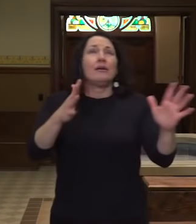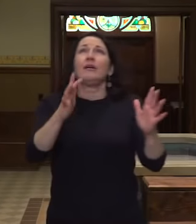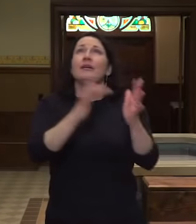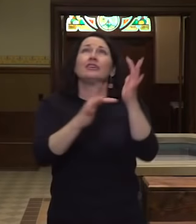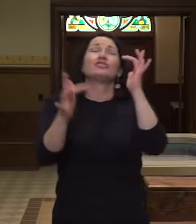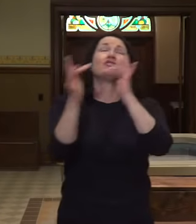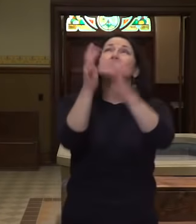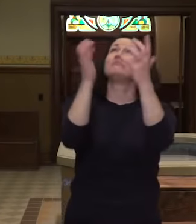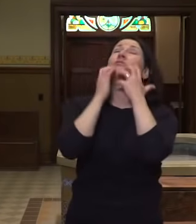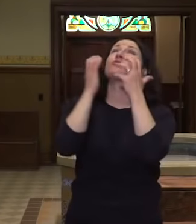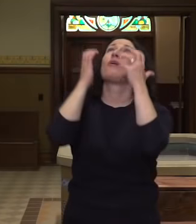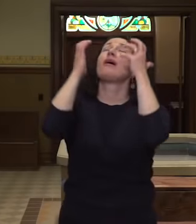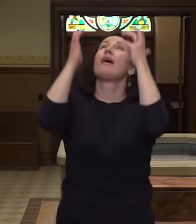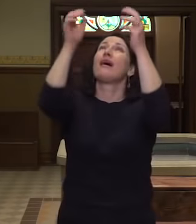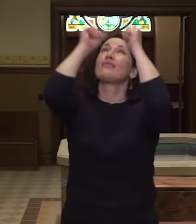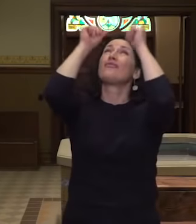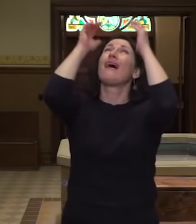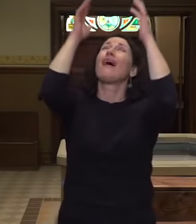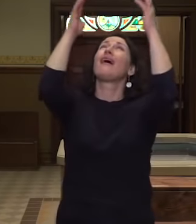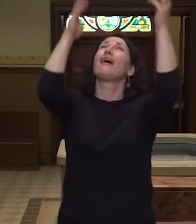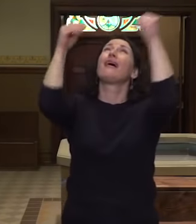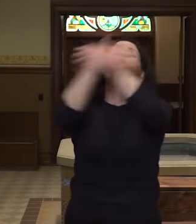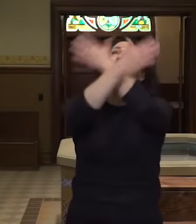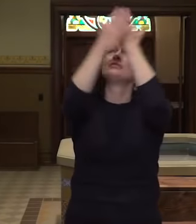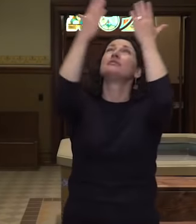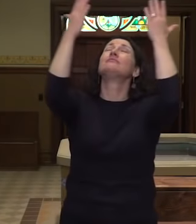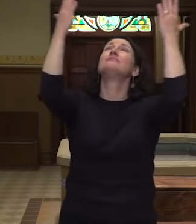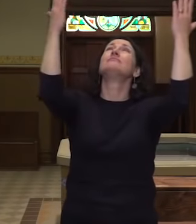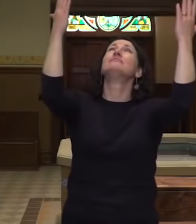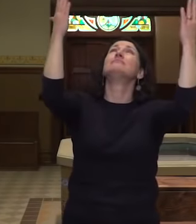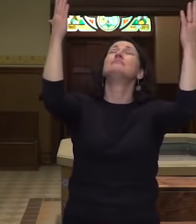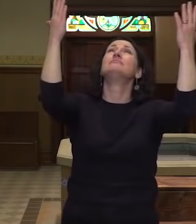great cry to his Father up